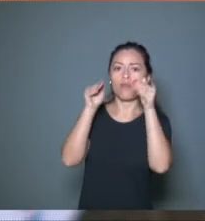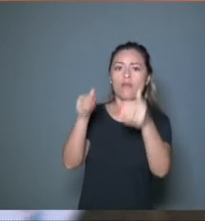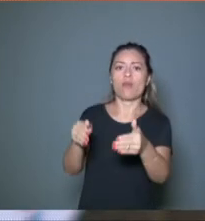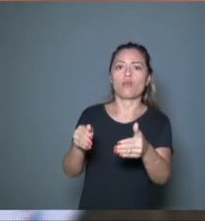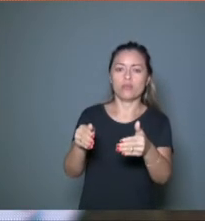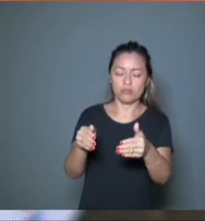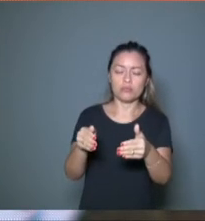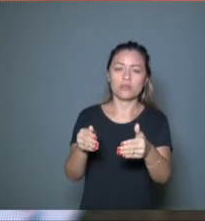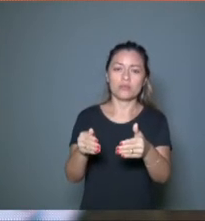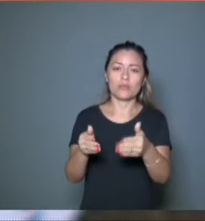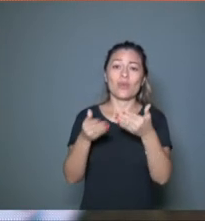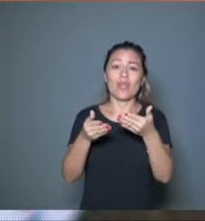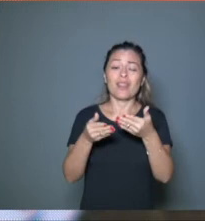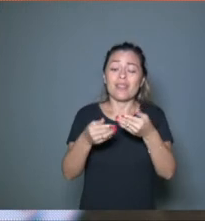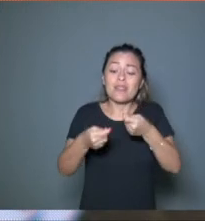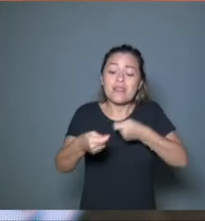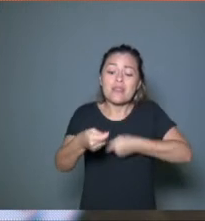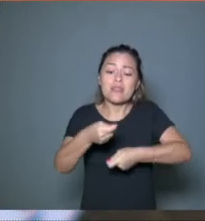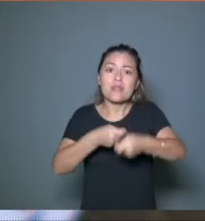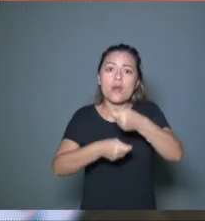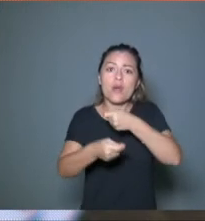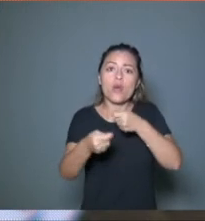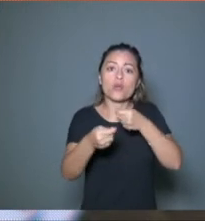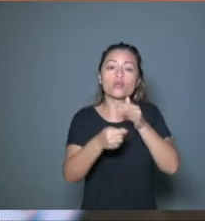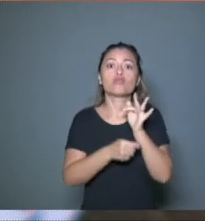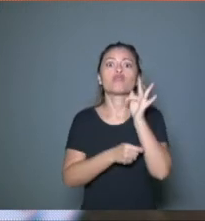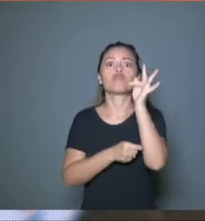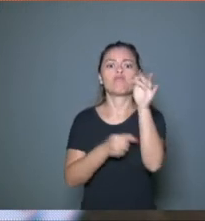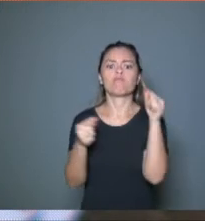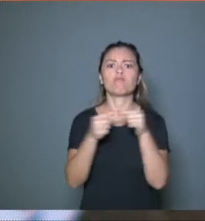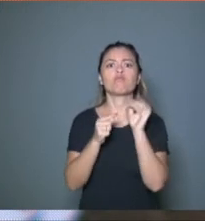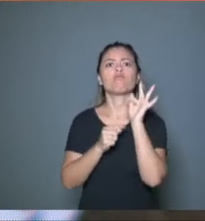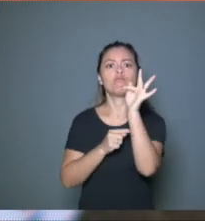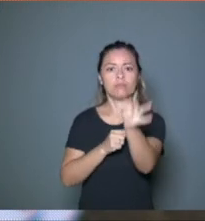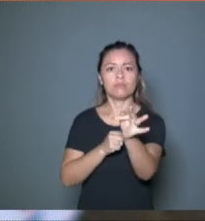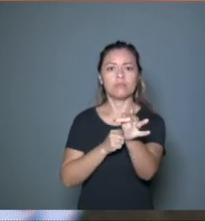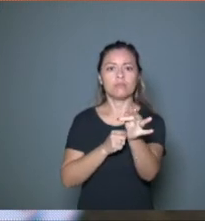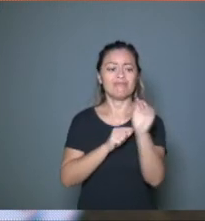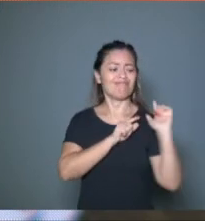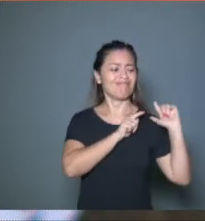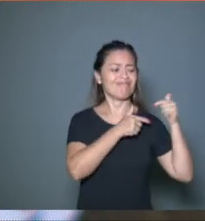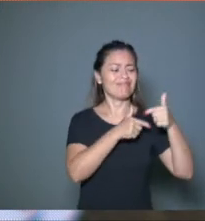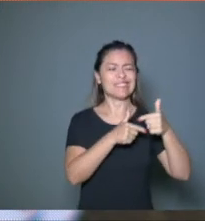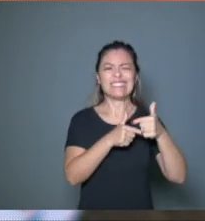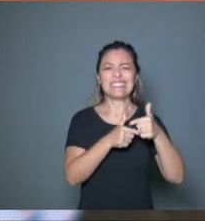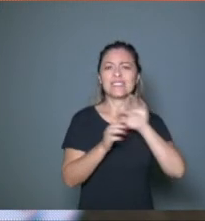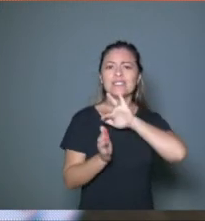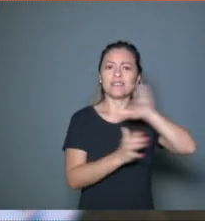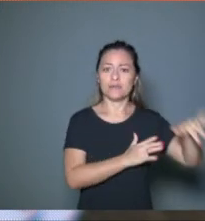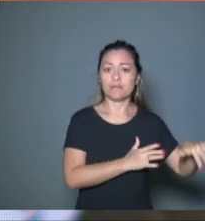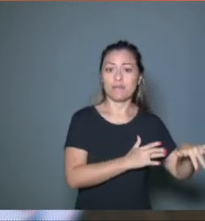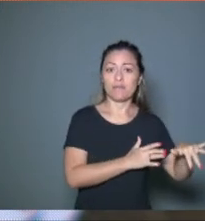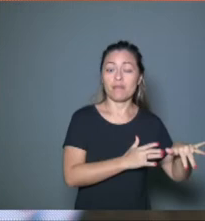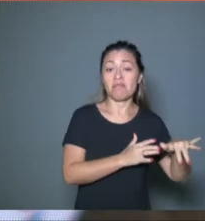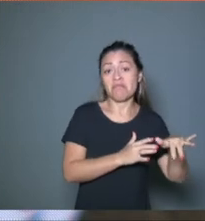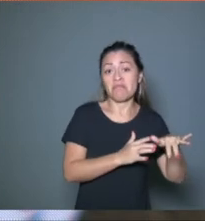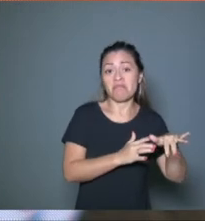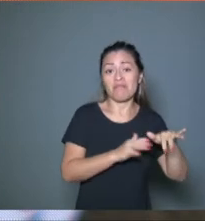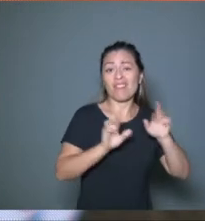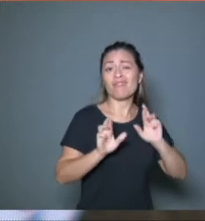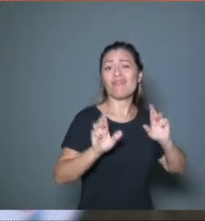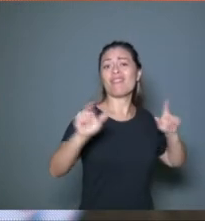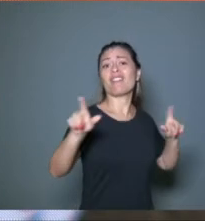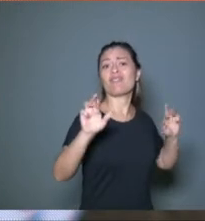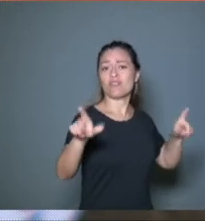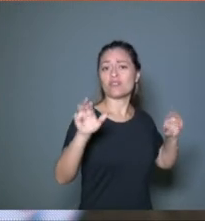work on our strategy of building the businesses of the future. And the businesses